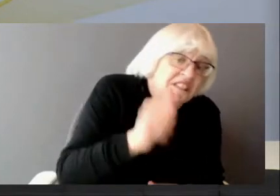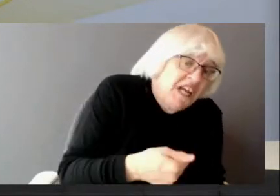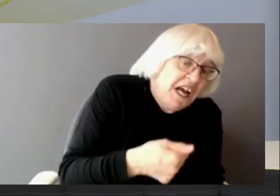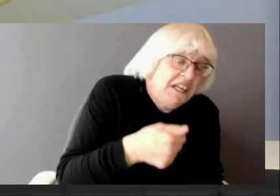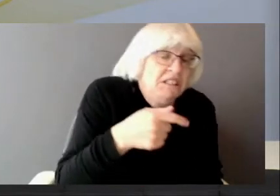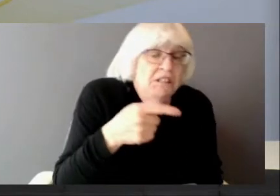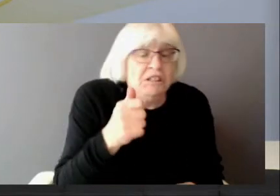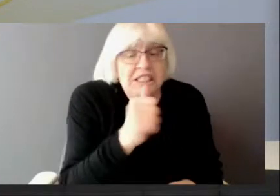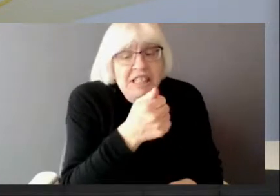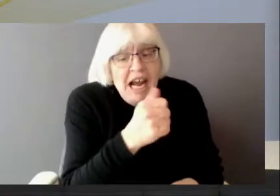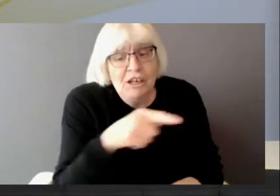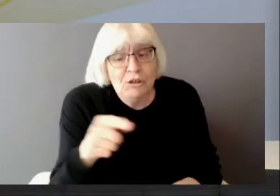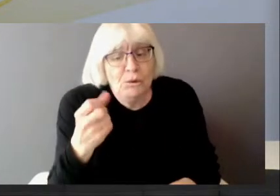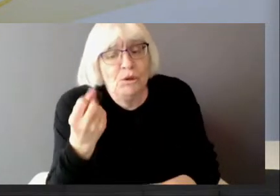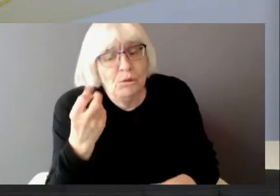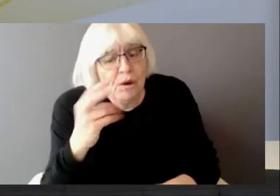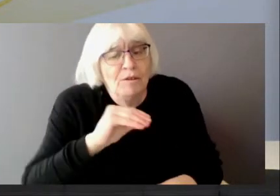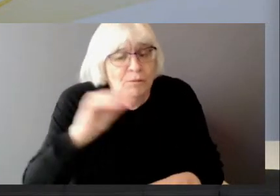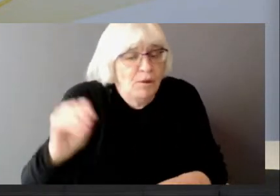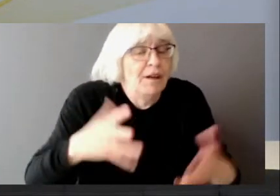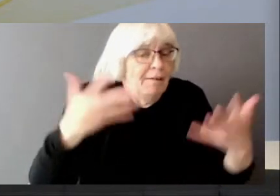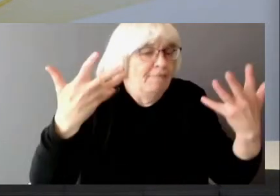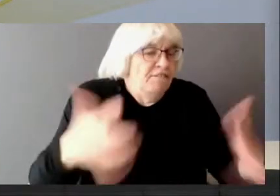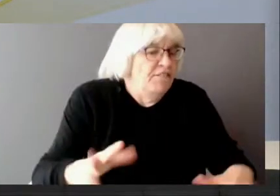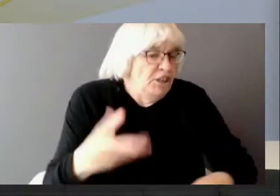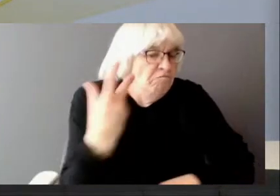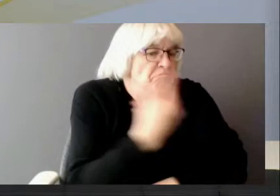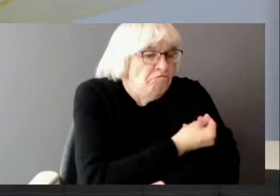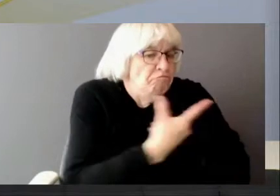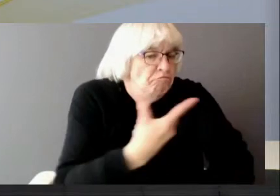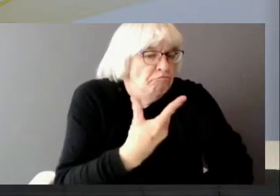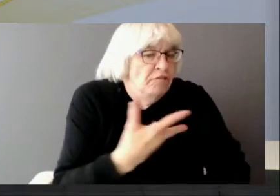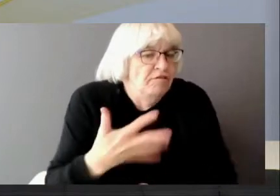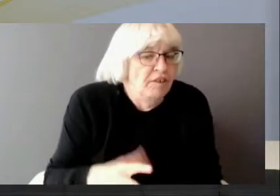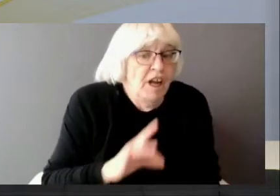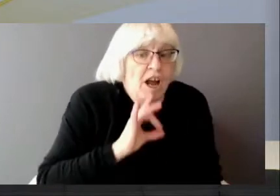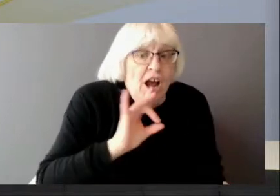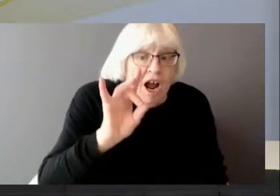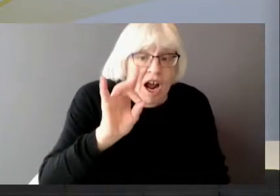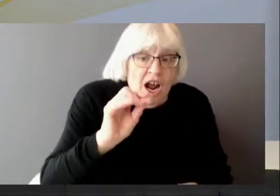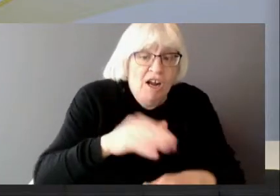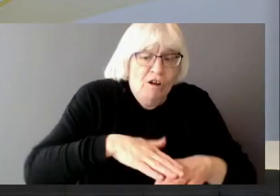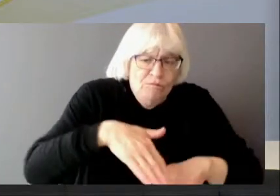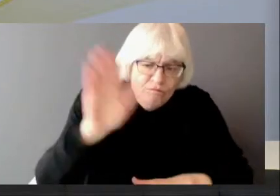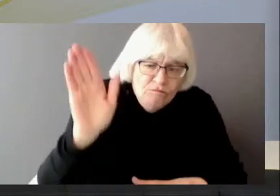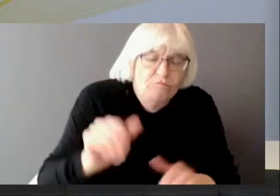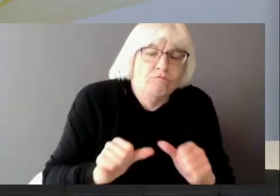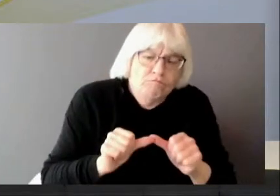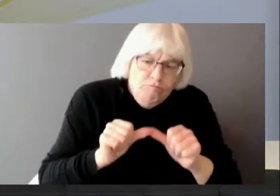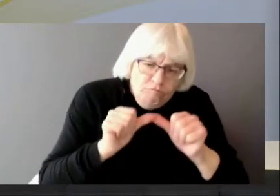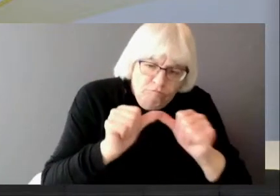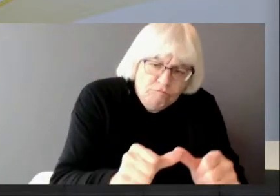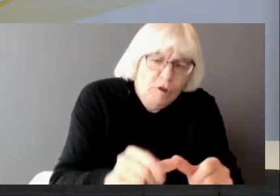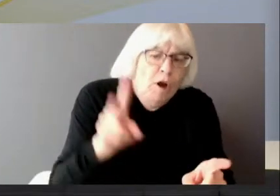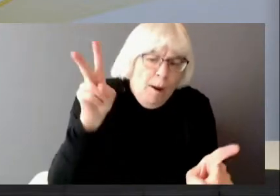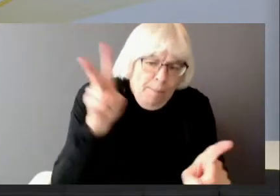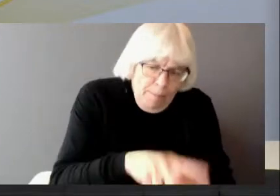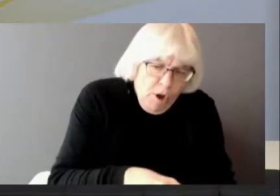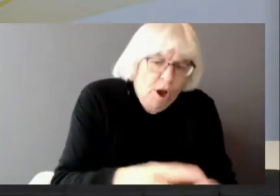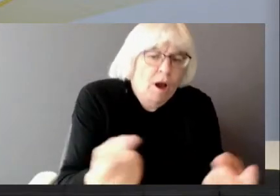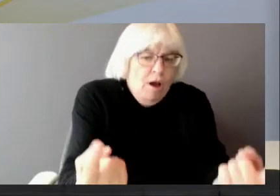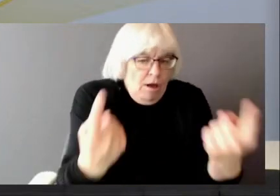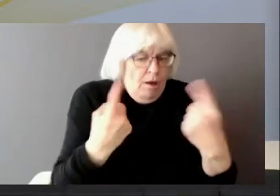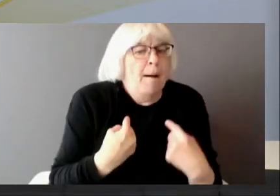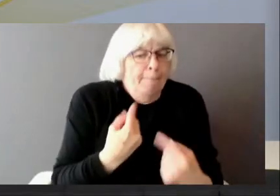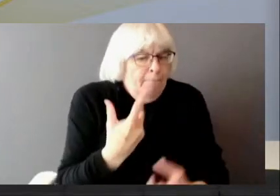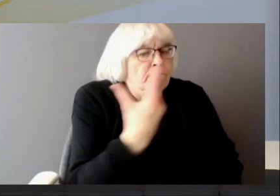Islanders age 80 and over living in the community are continuing to book appointments to be immunized, and I know Marion will provide an update on the